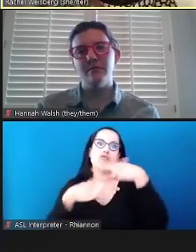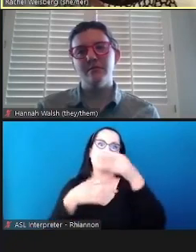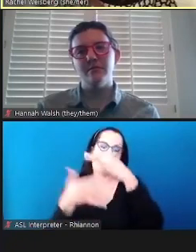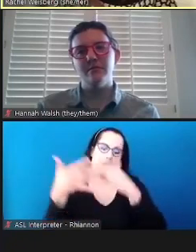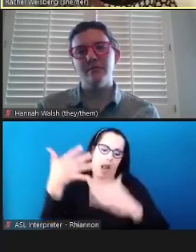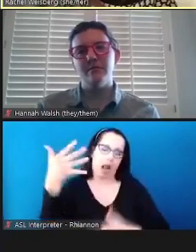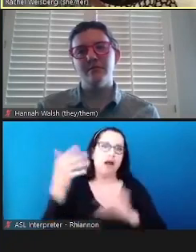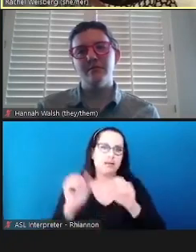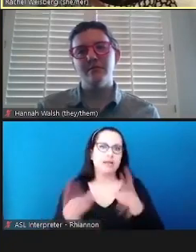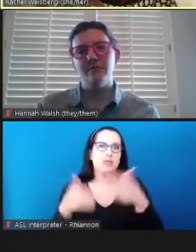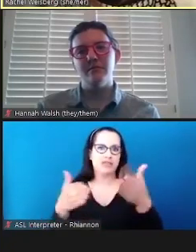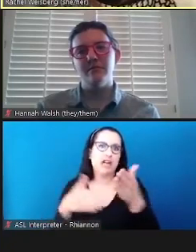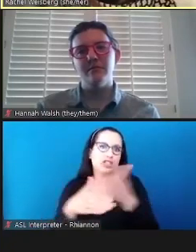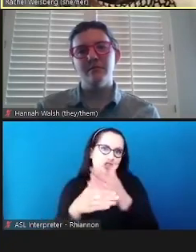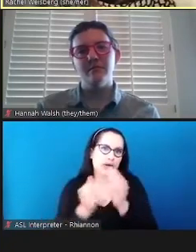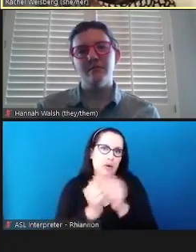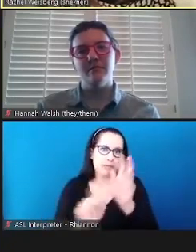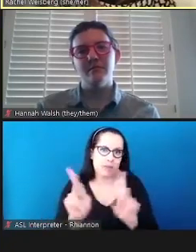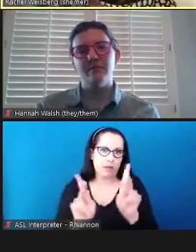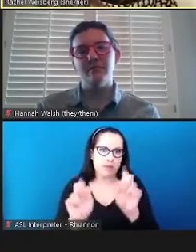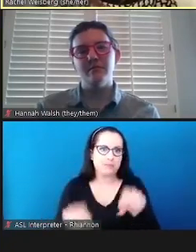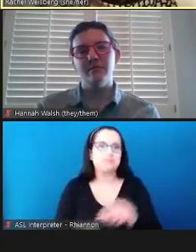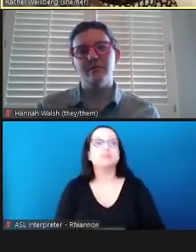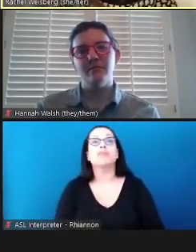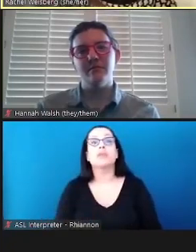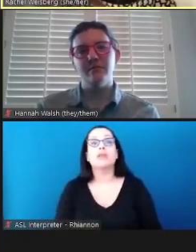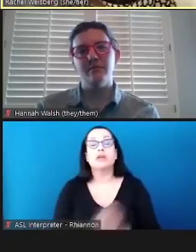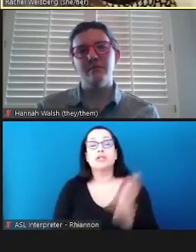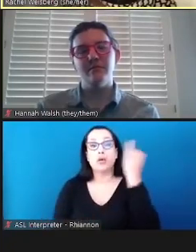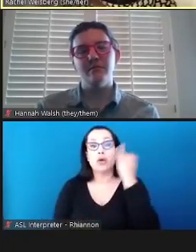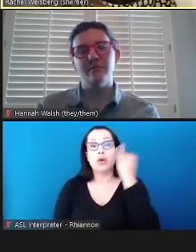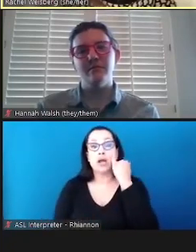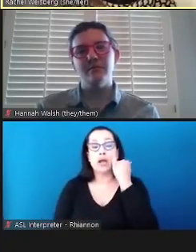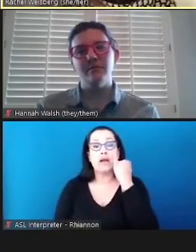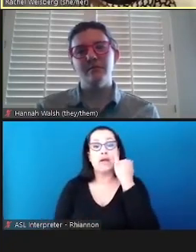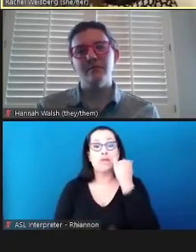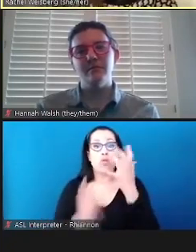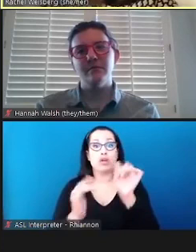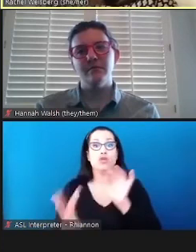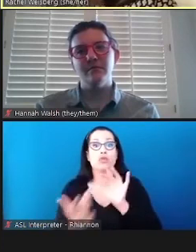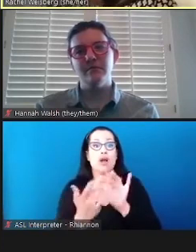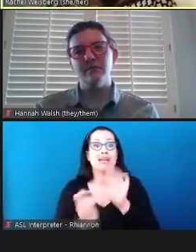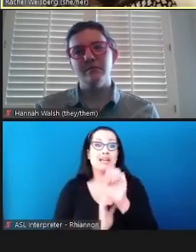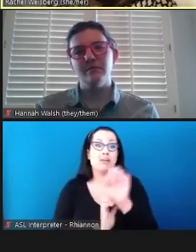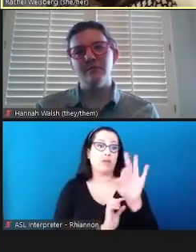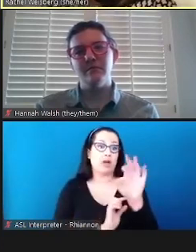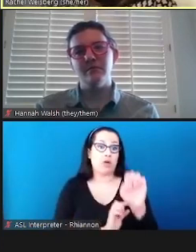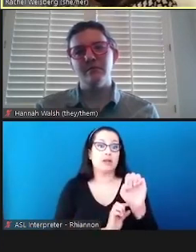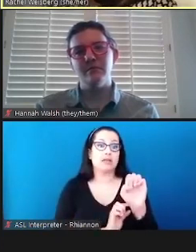will share for people. So if you're looking to contact Equip for Equality's